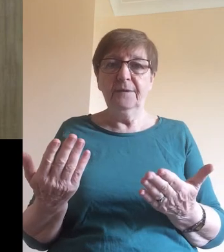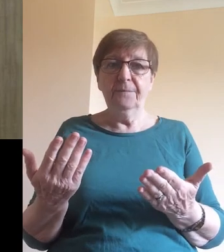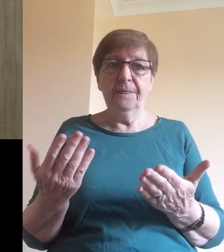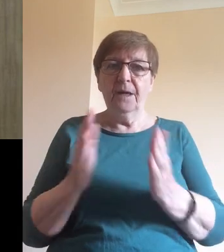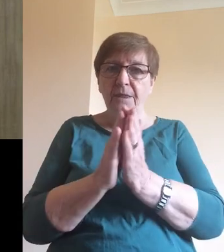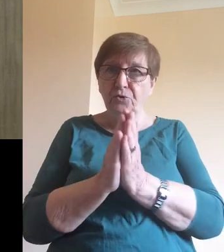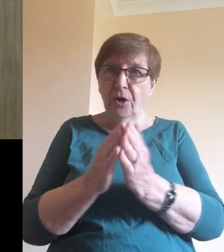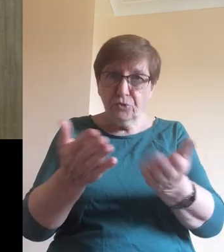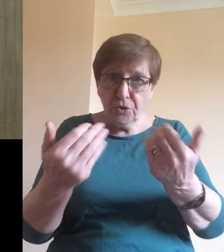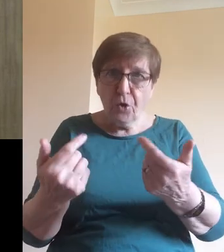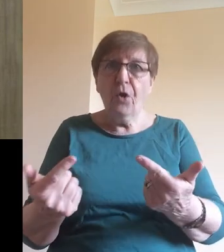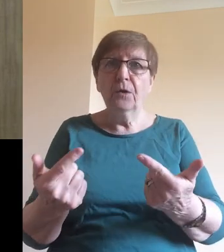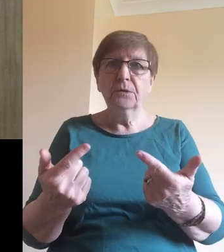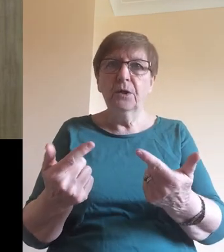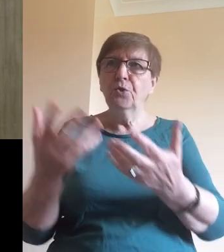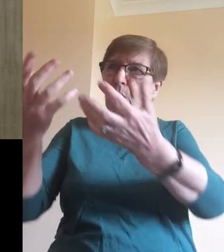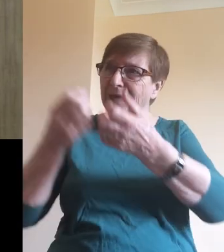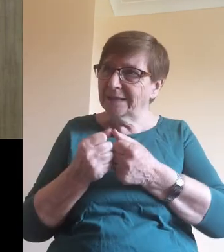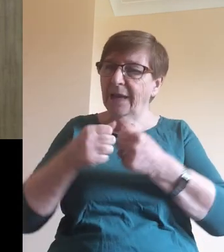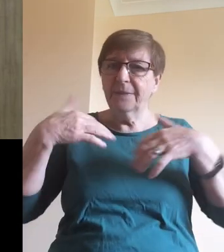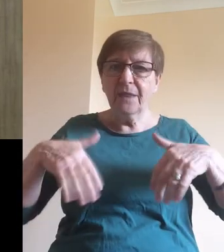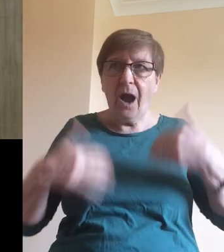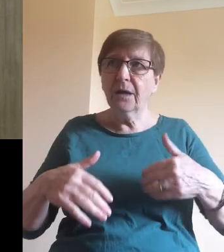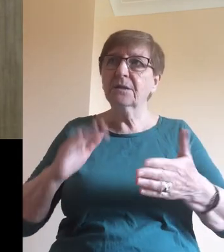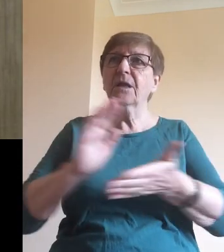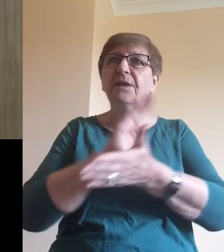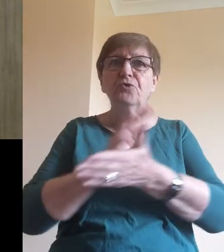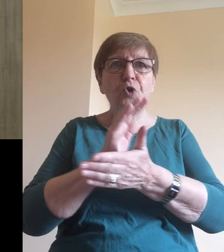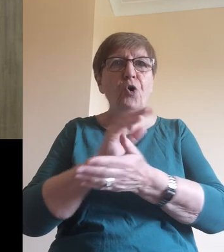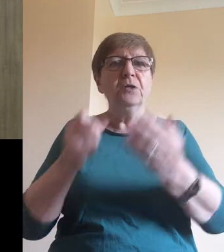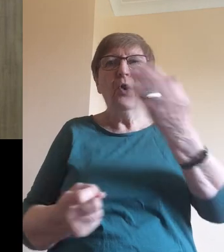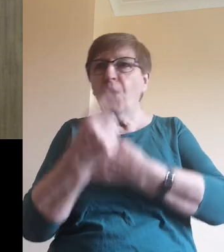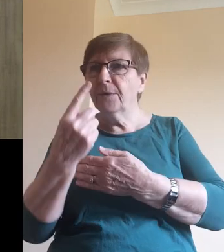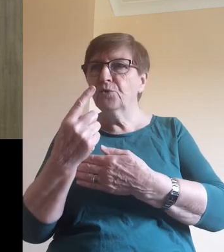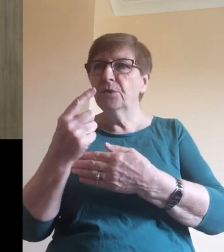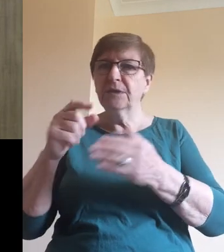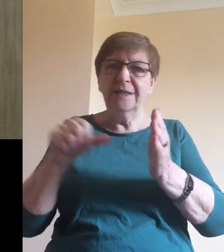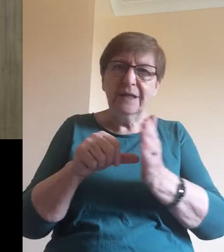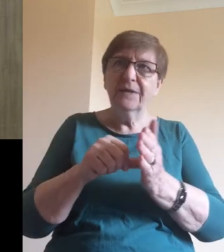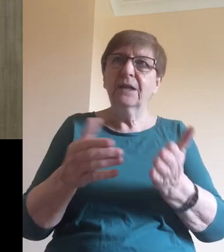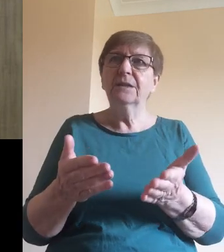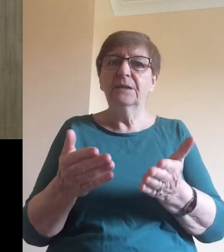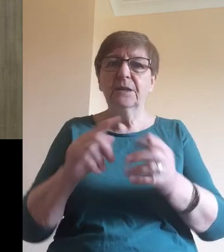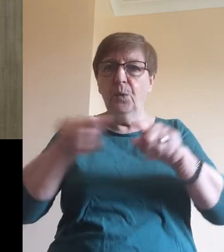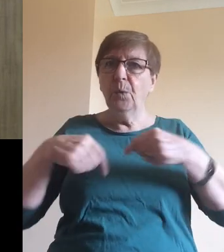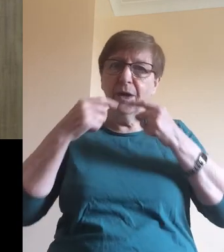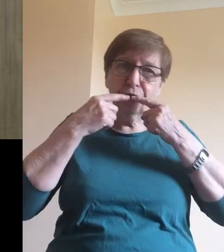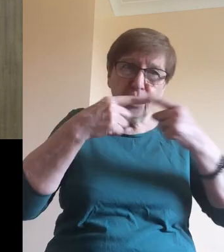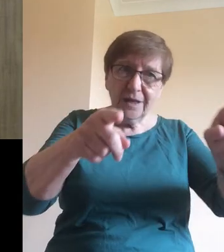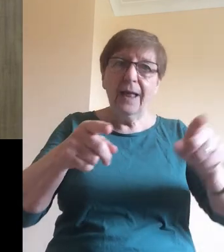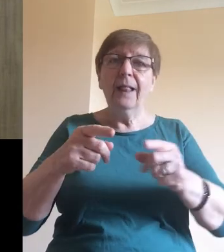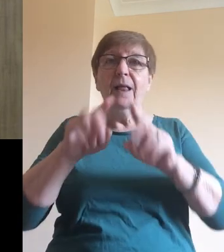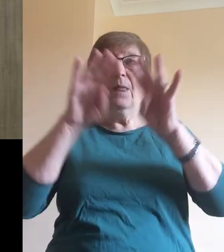is called to bear the hurts, the joys, the trials, the opportunities of the world. We are to call out to the world to